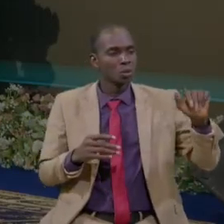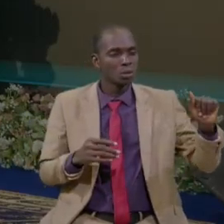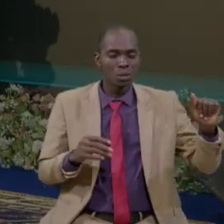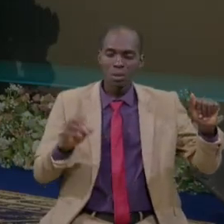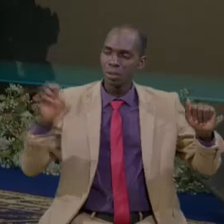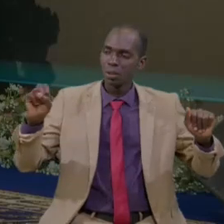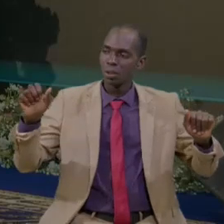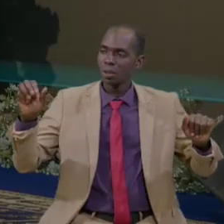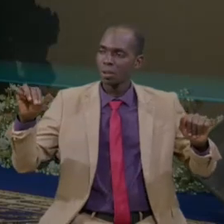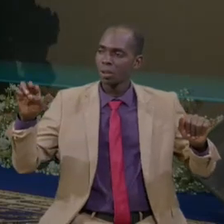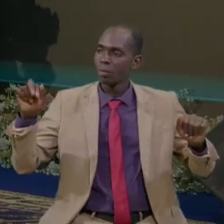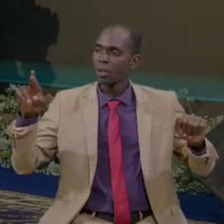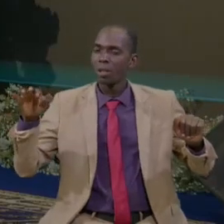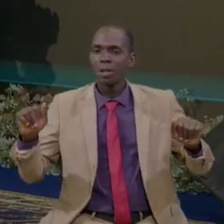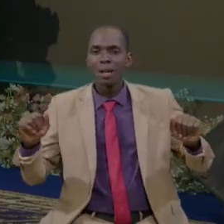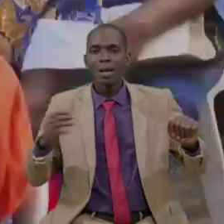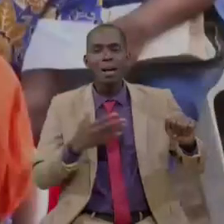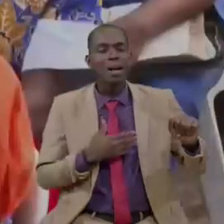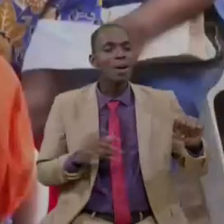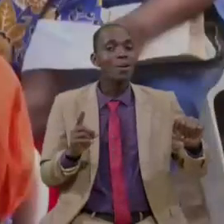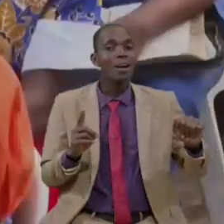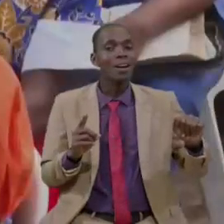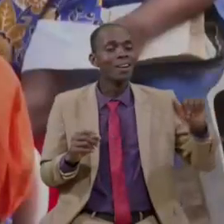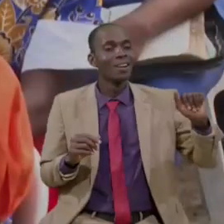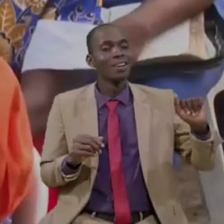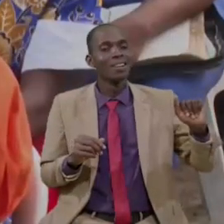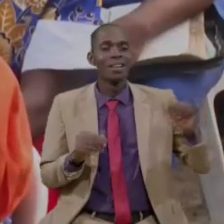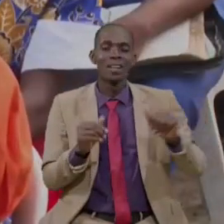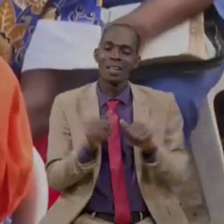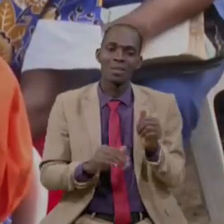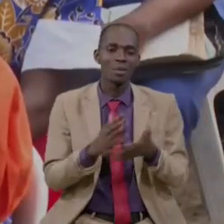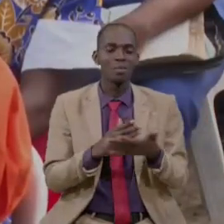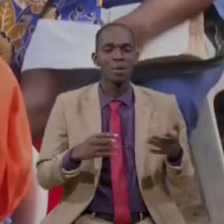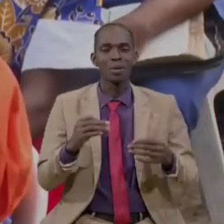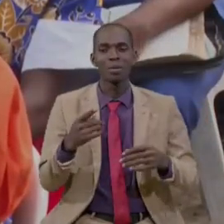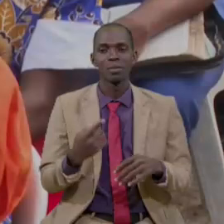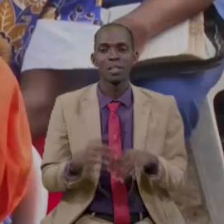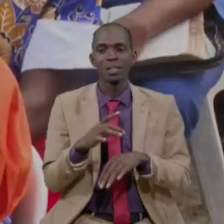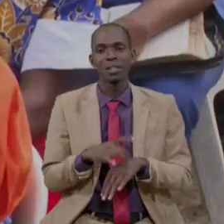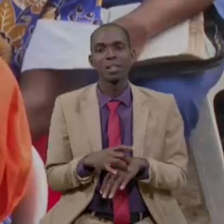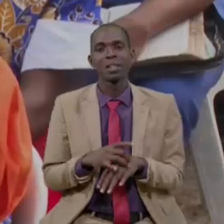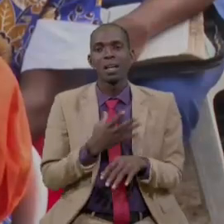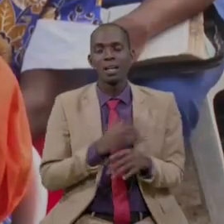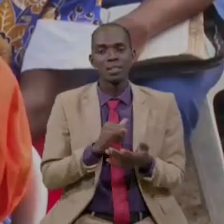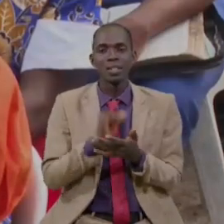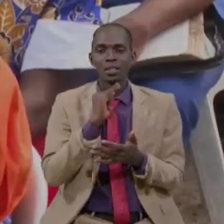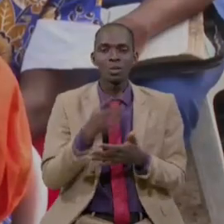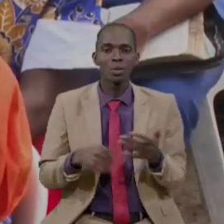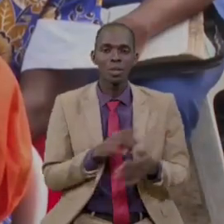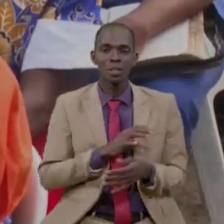now? Uttermost part of the earth. That's what he told them. And that's what we're going to